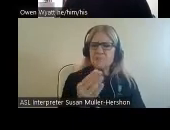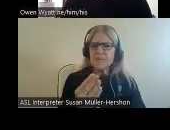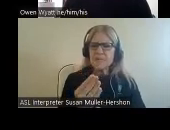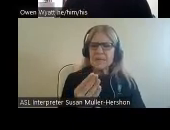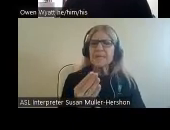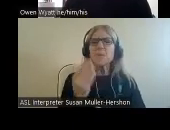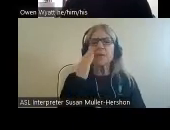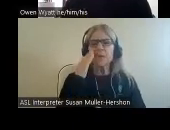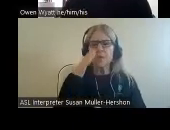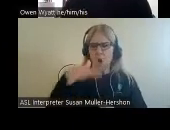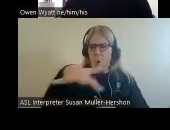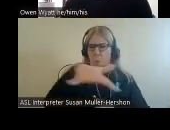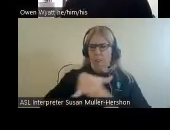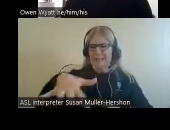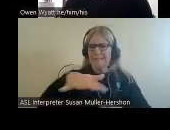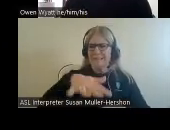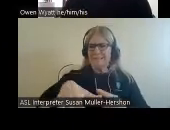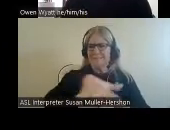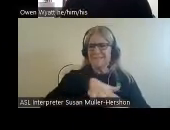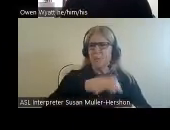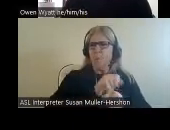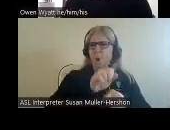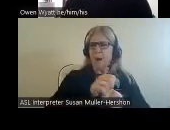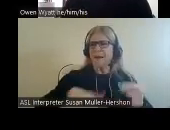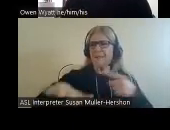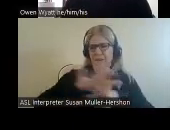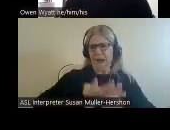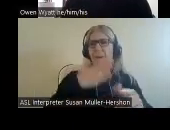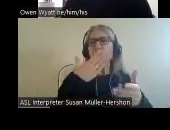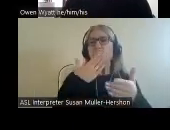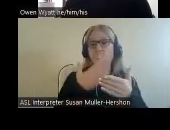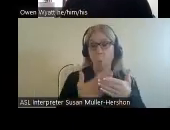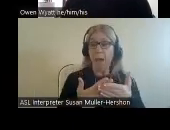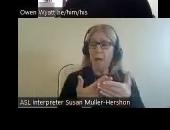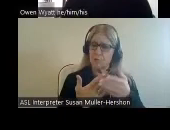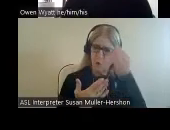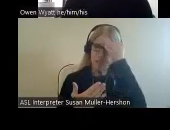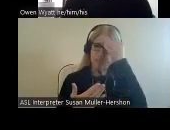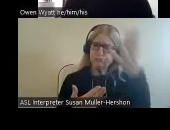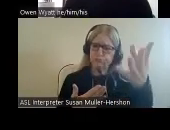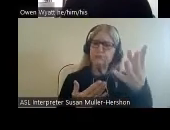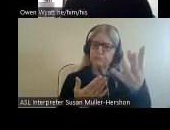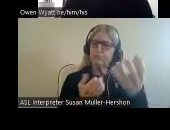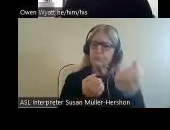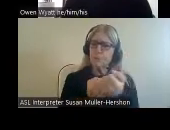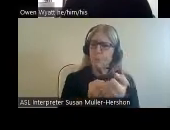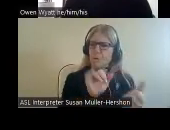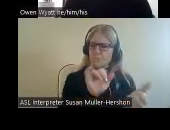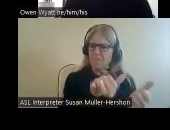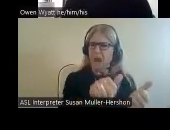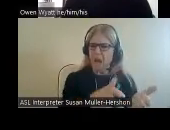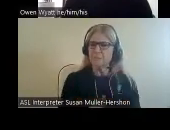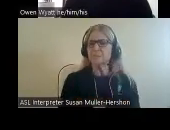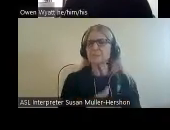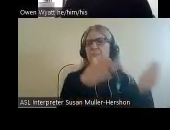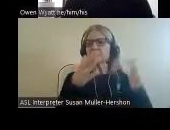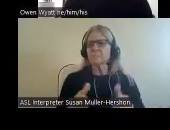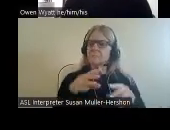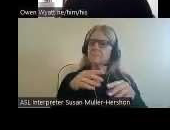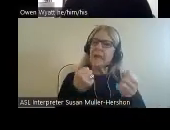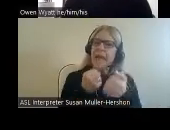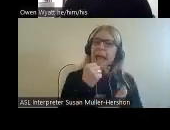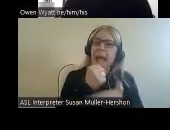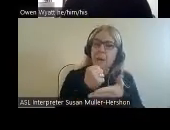work environment well. So know that that's a support that we can provide as well. We can provide assistance with